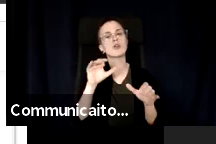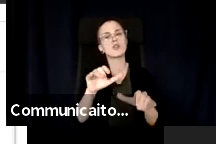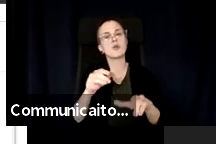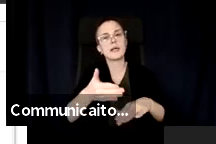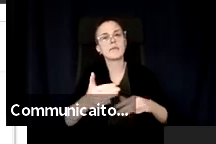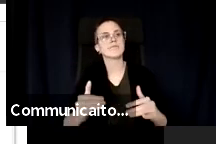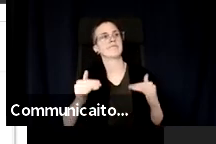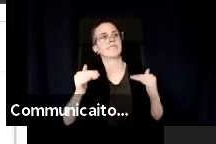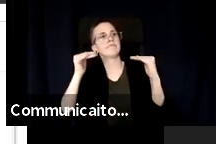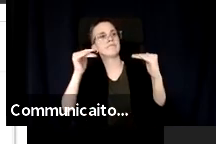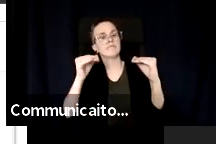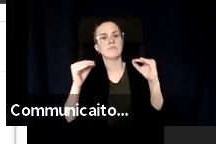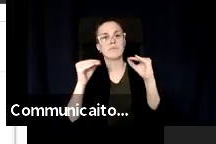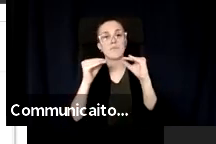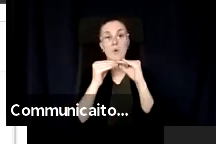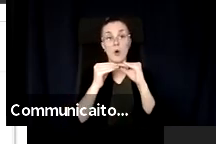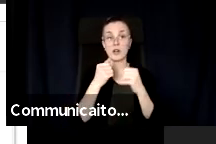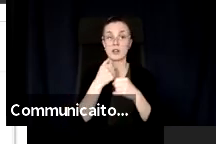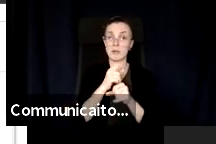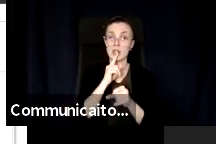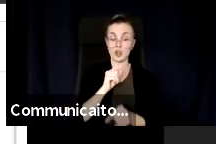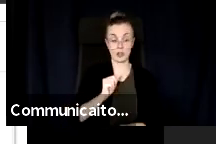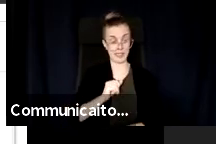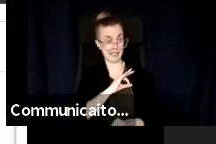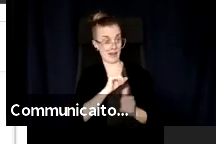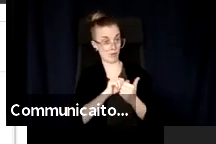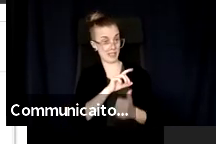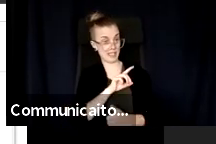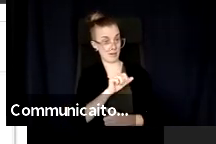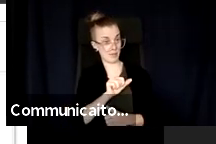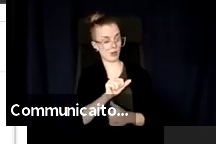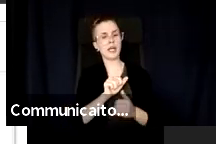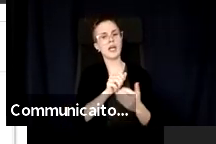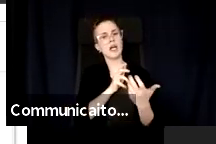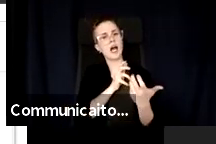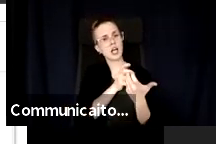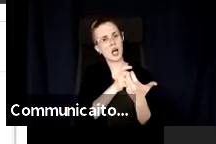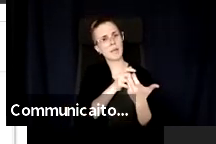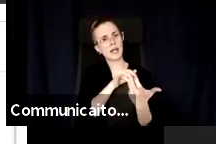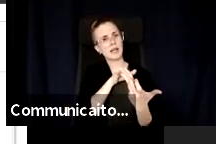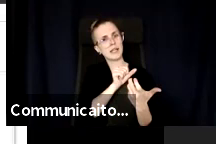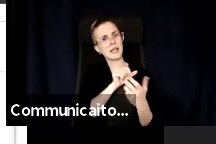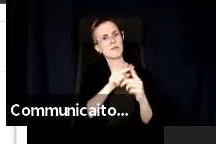with disabilities are not only accommodated, but also included and valued.